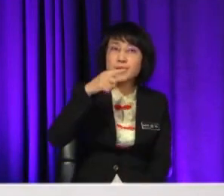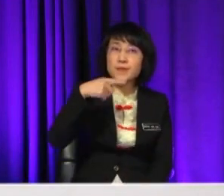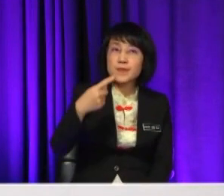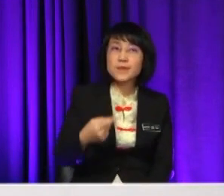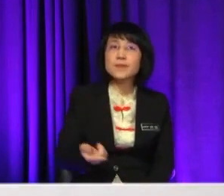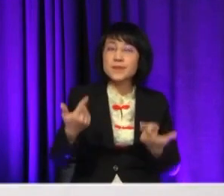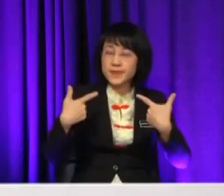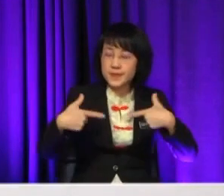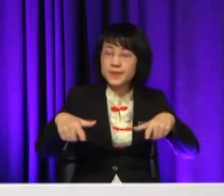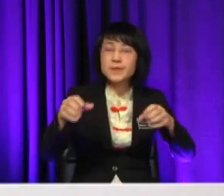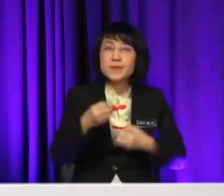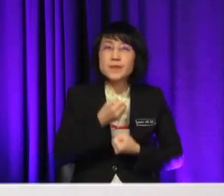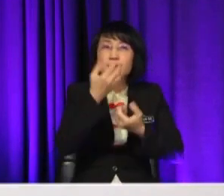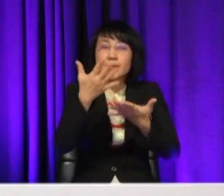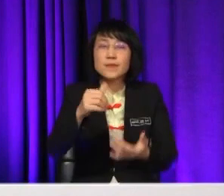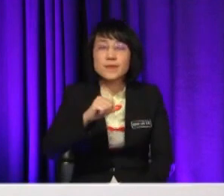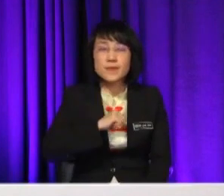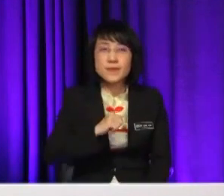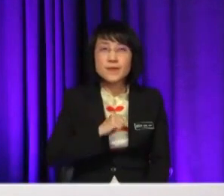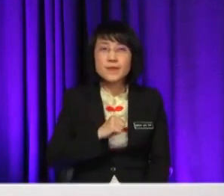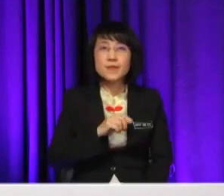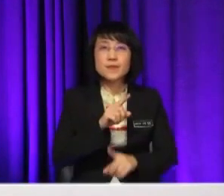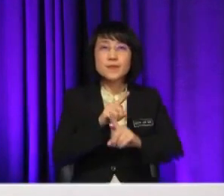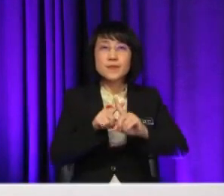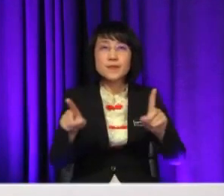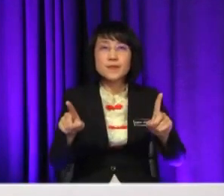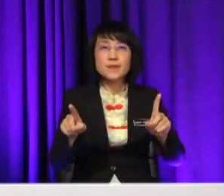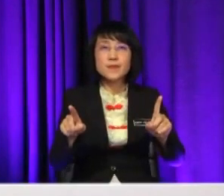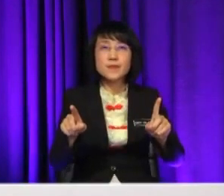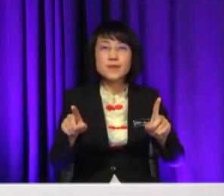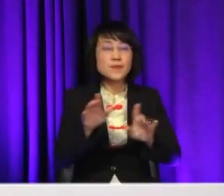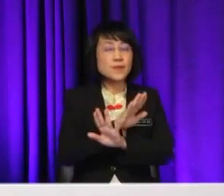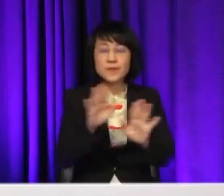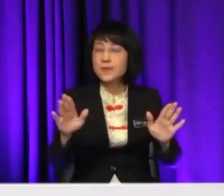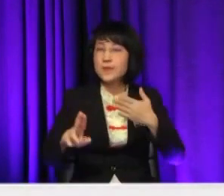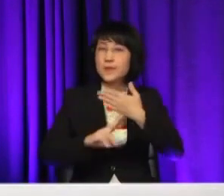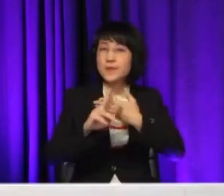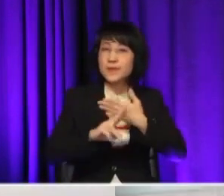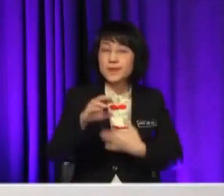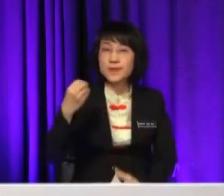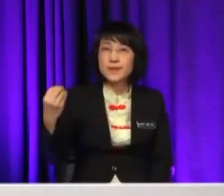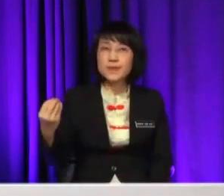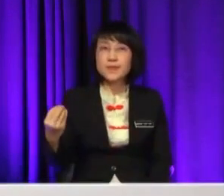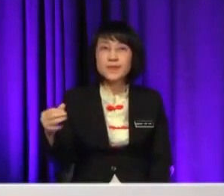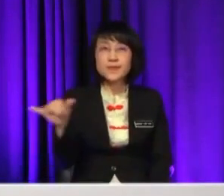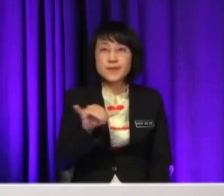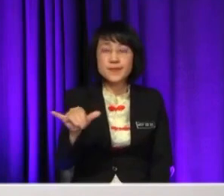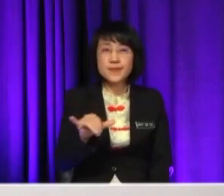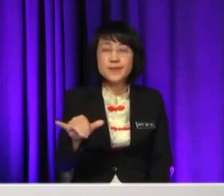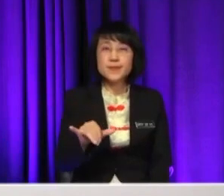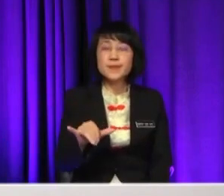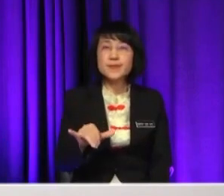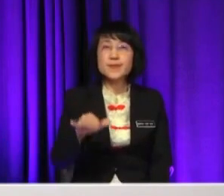to express themselves as long as they do not harm others. Very good. So usually children, as long as they are not fighting with their